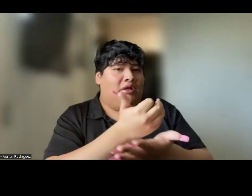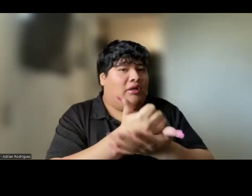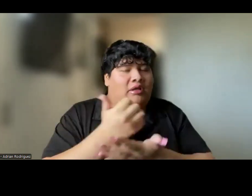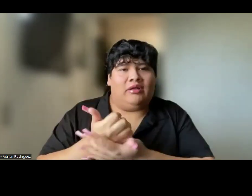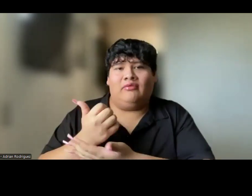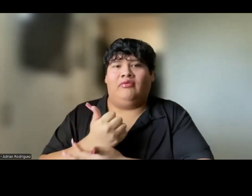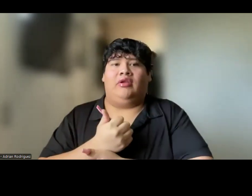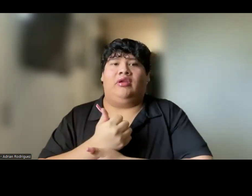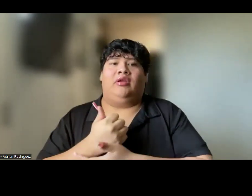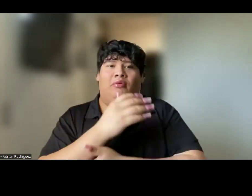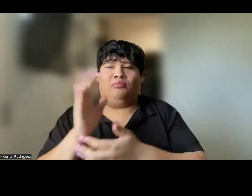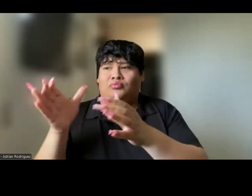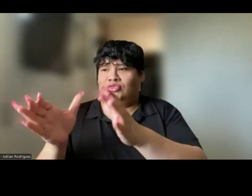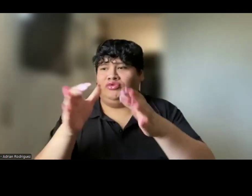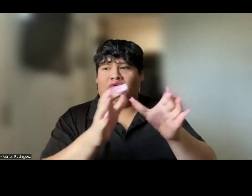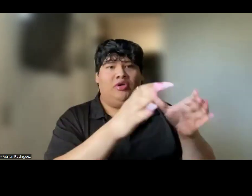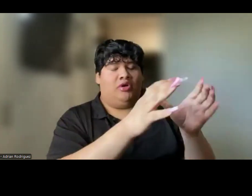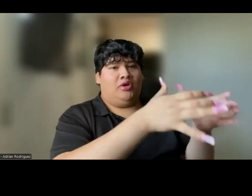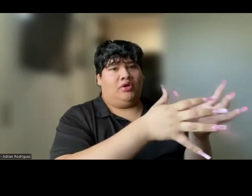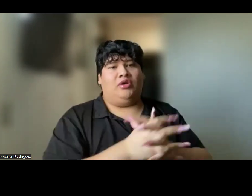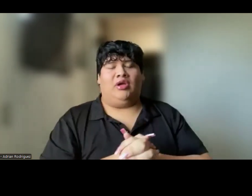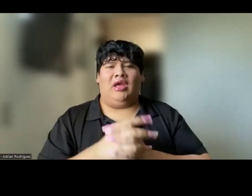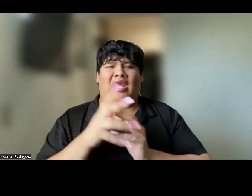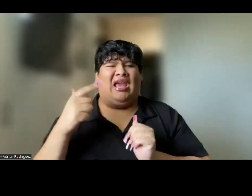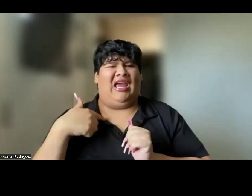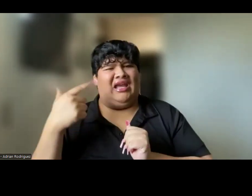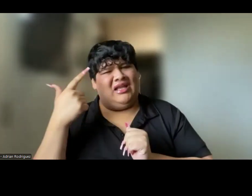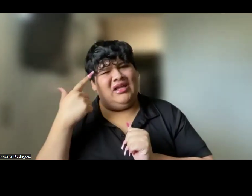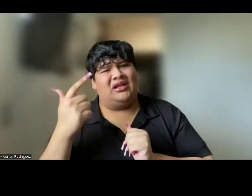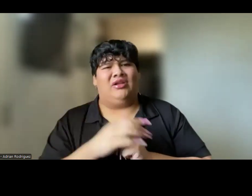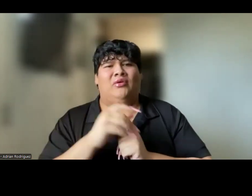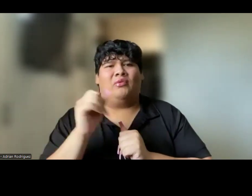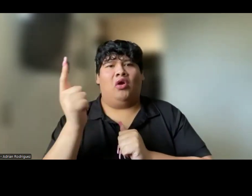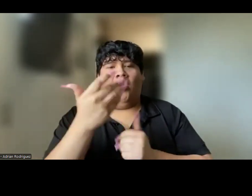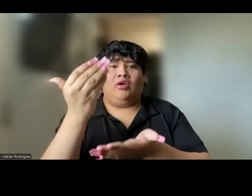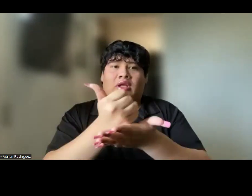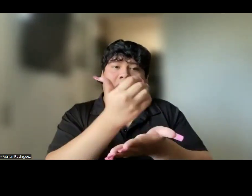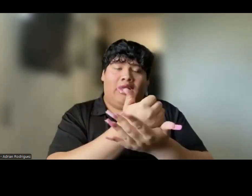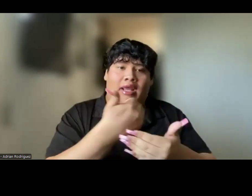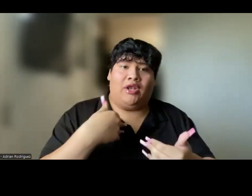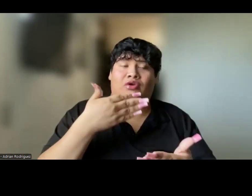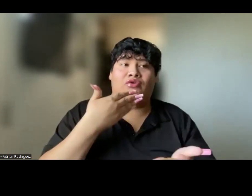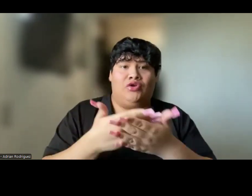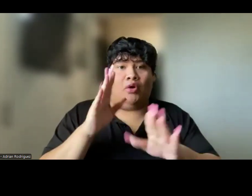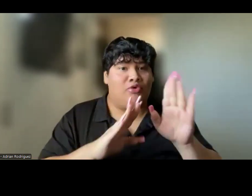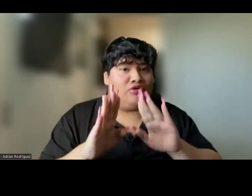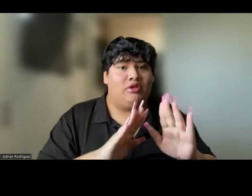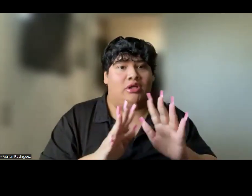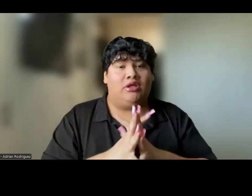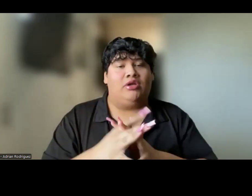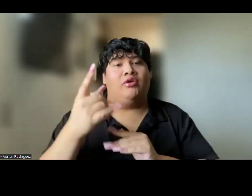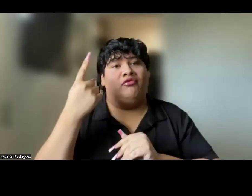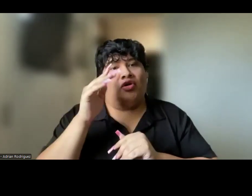concurrently, kind of together. I think, you've all collectively had a great opportunity to, in terms of your